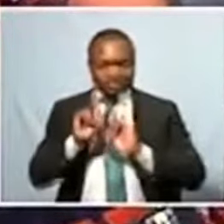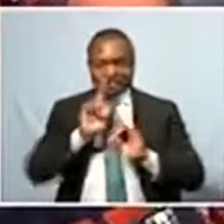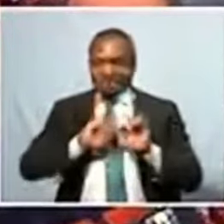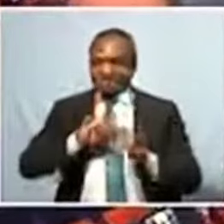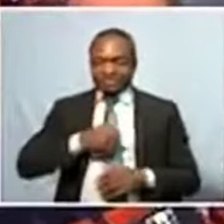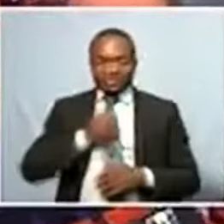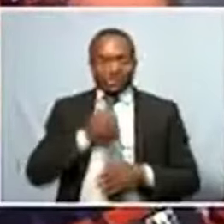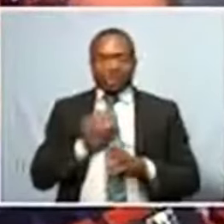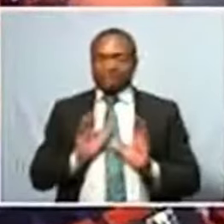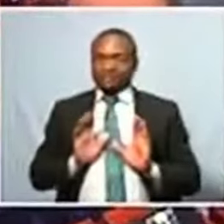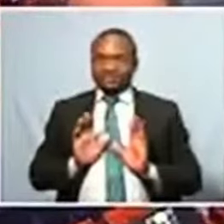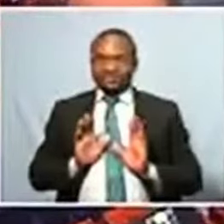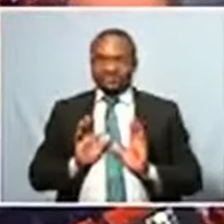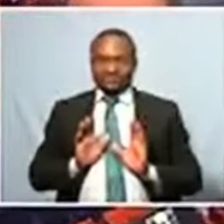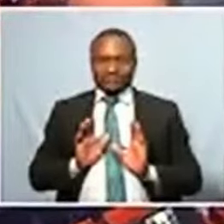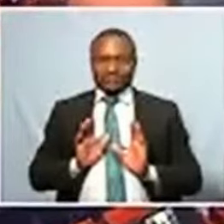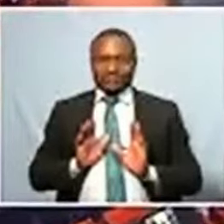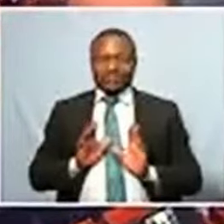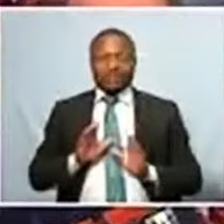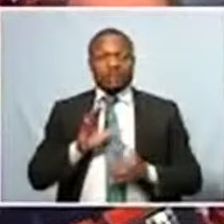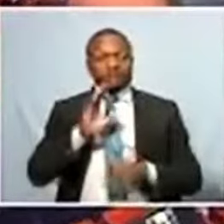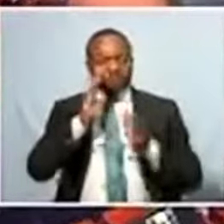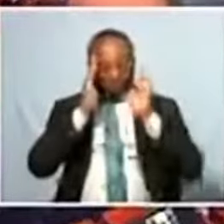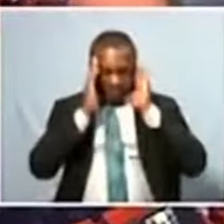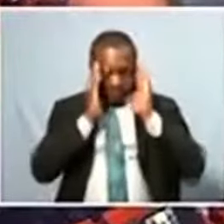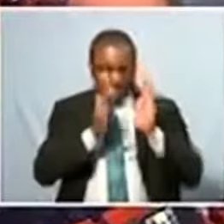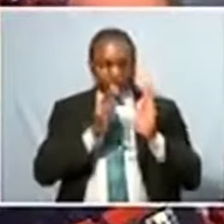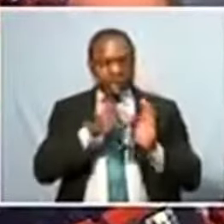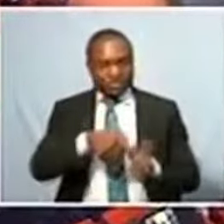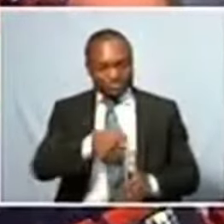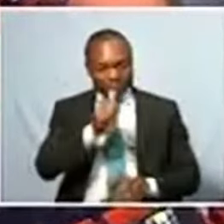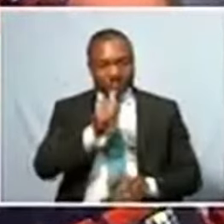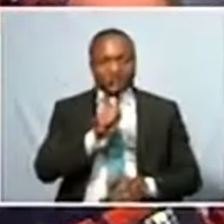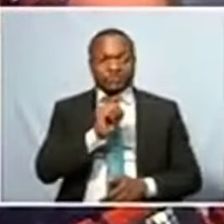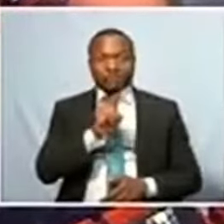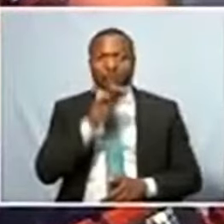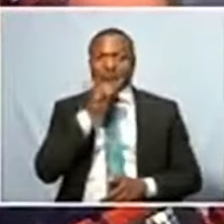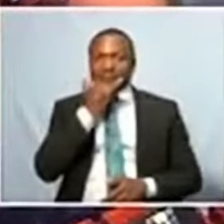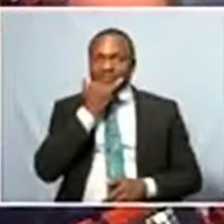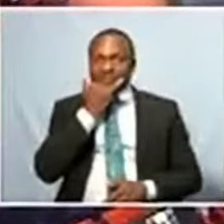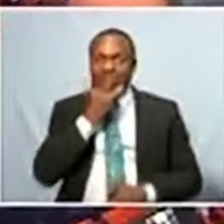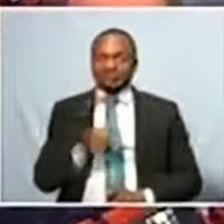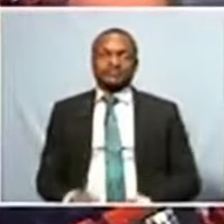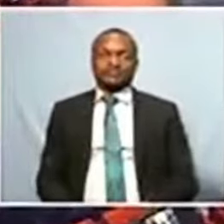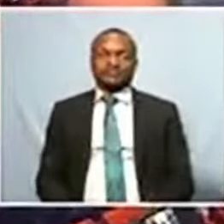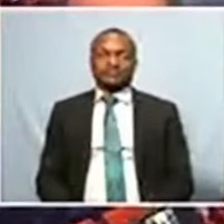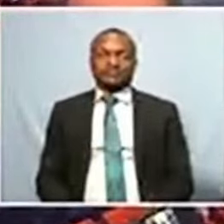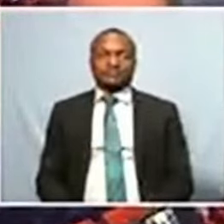debate ourselves. So stick to yourself. He was out of order.